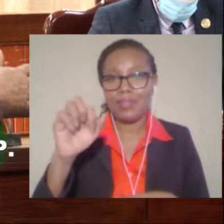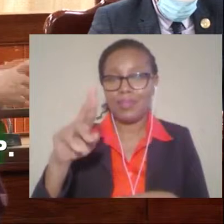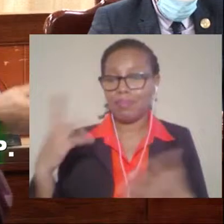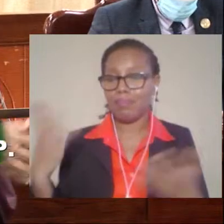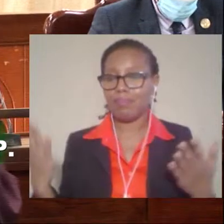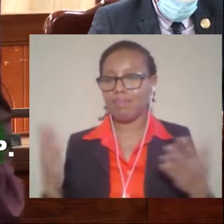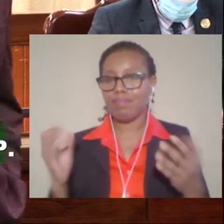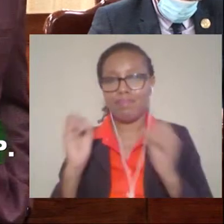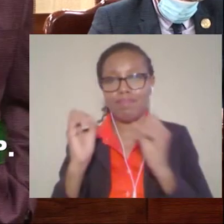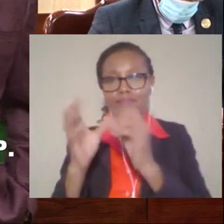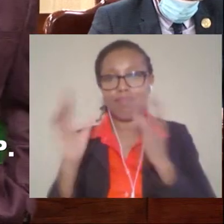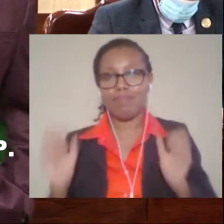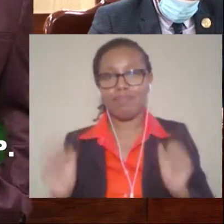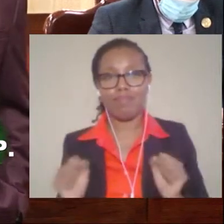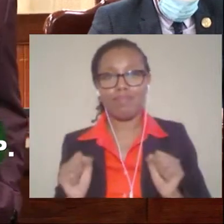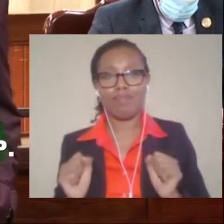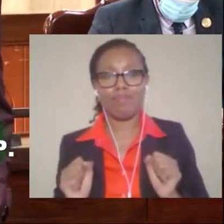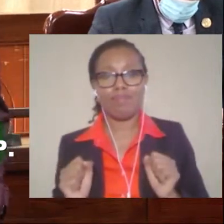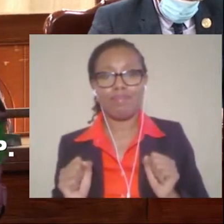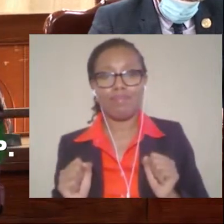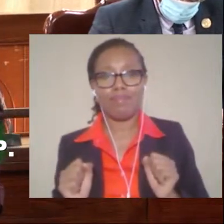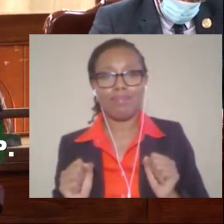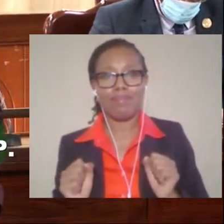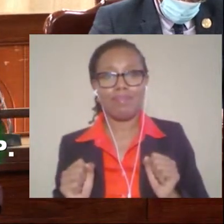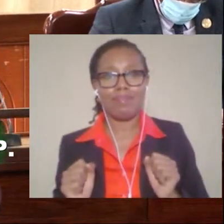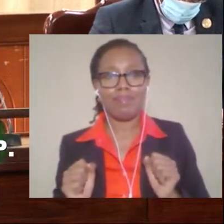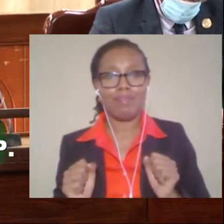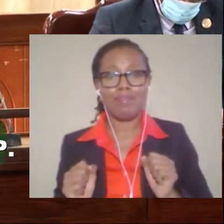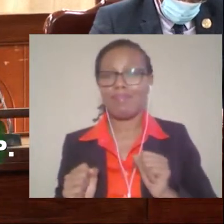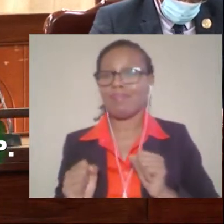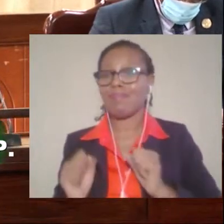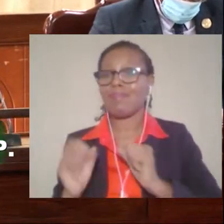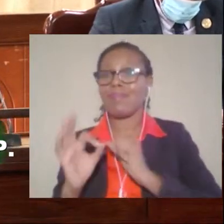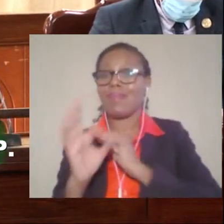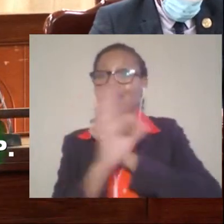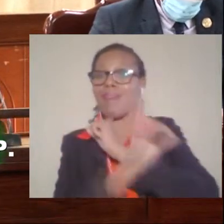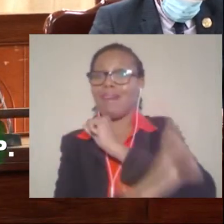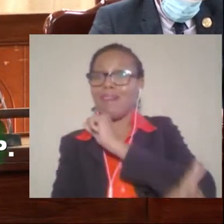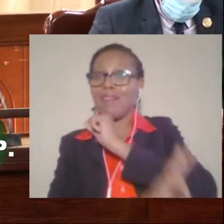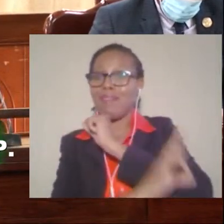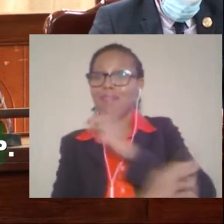Foreign investment coming to Barbados, boom, incentives, concessions.